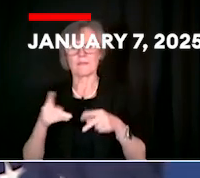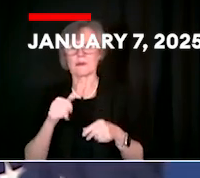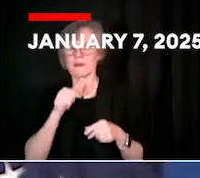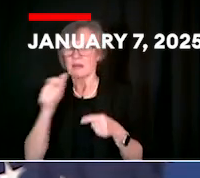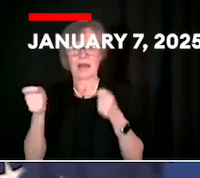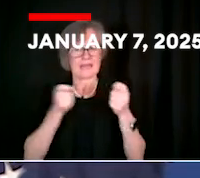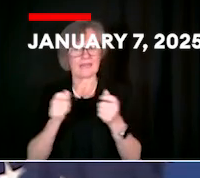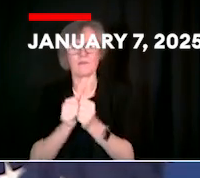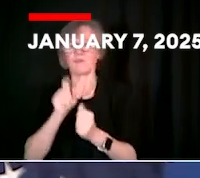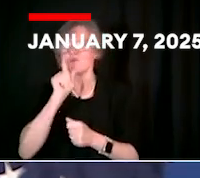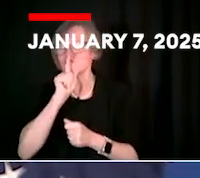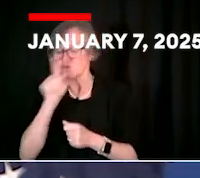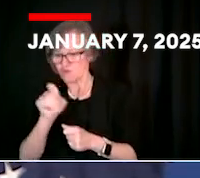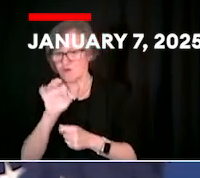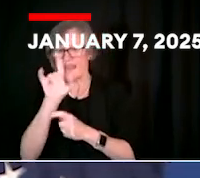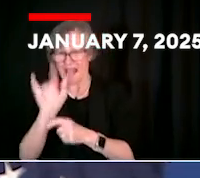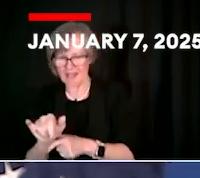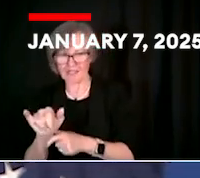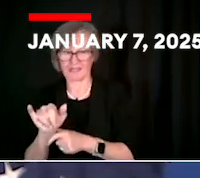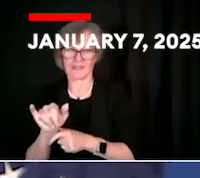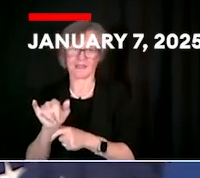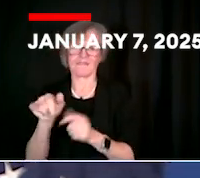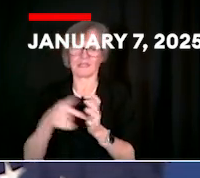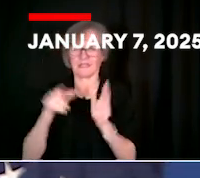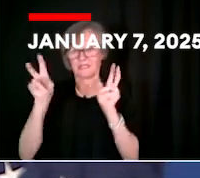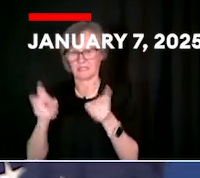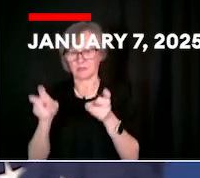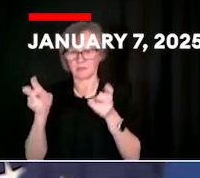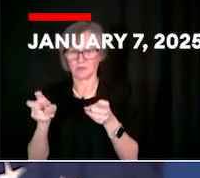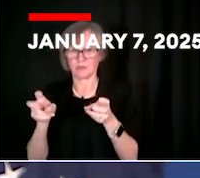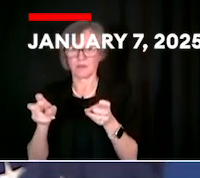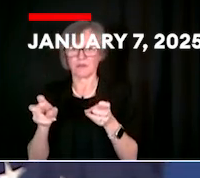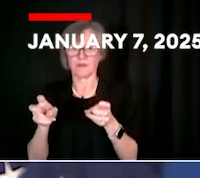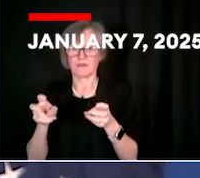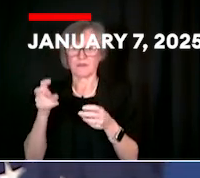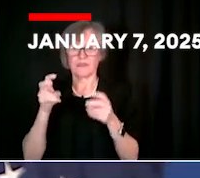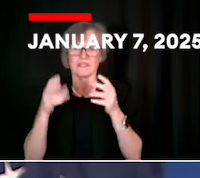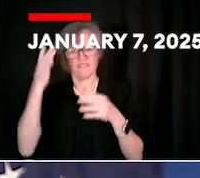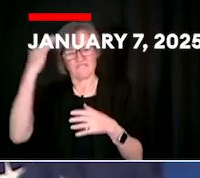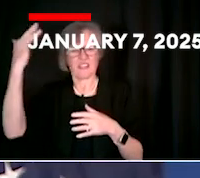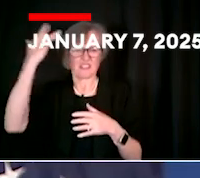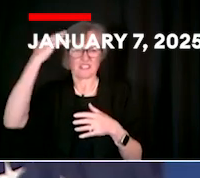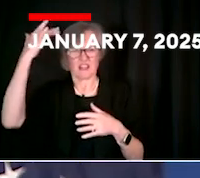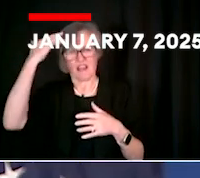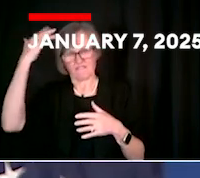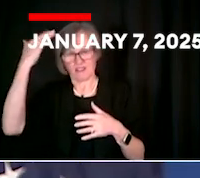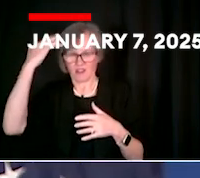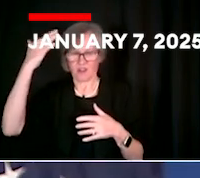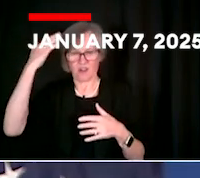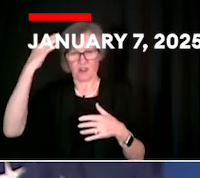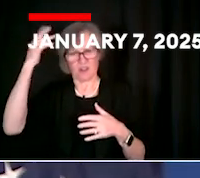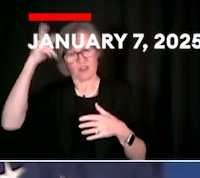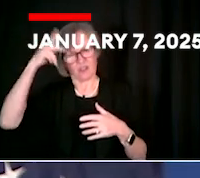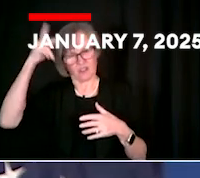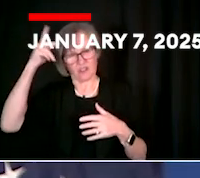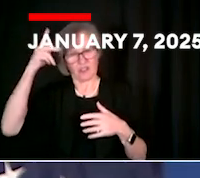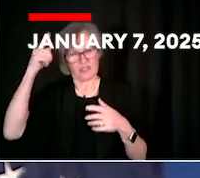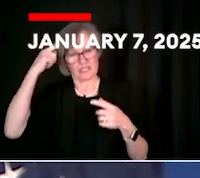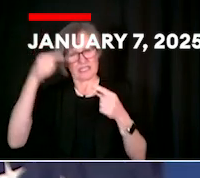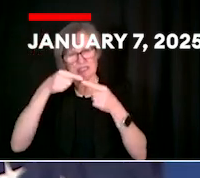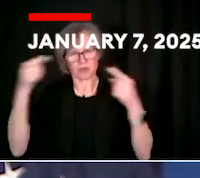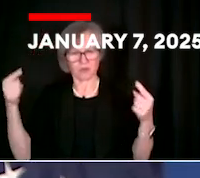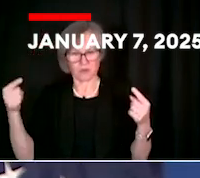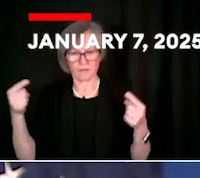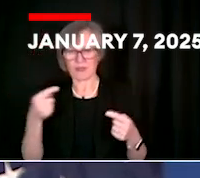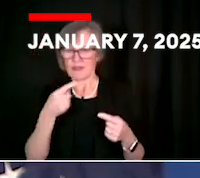the reality of this issue, that this philosophical disagreement. As I stated,